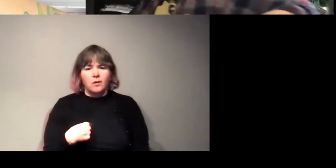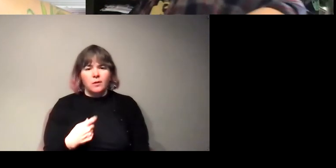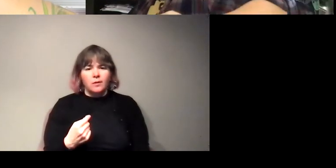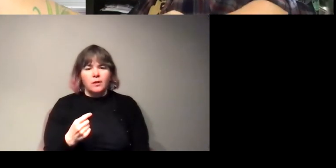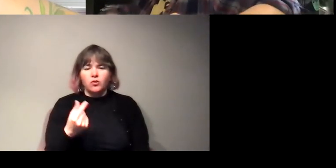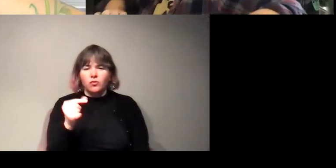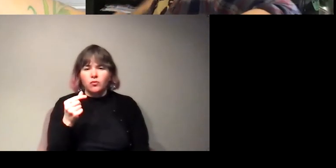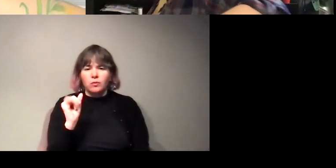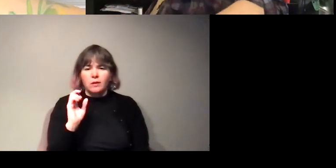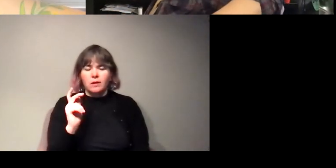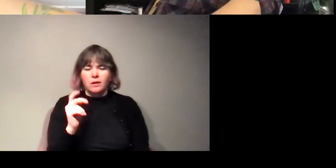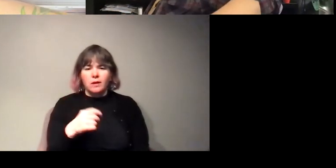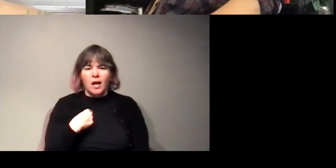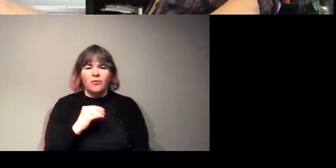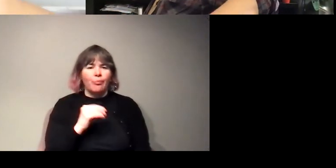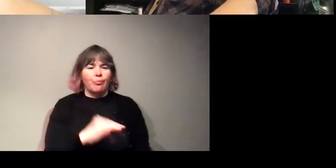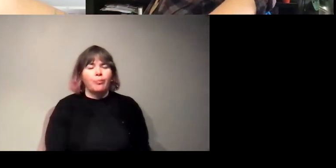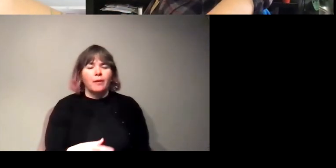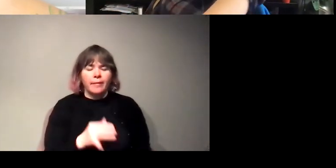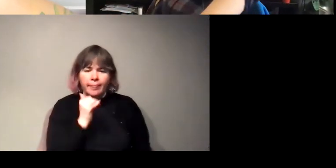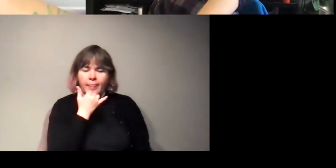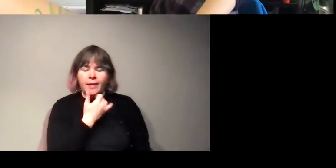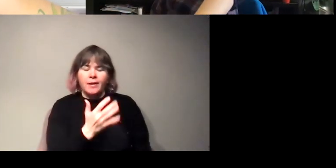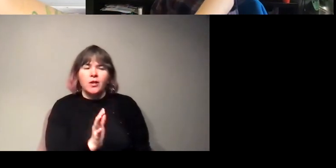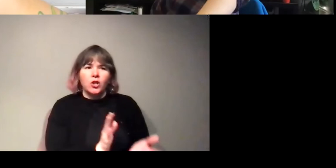ink that I just splashed everywhere. Good job, me.